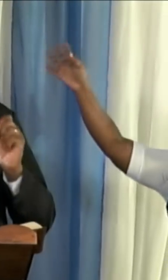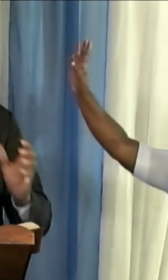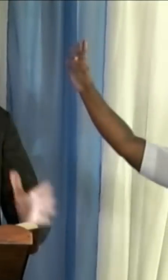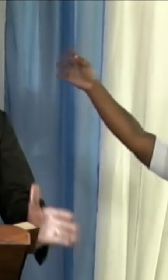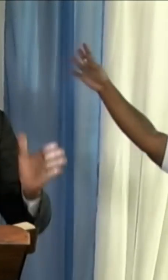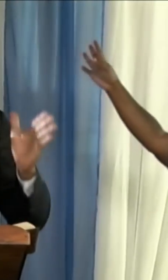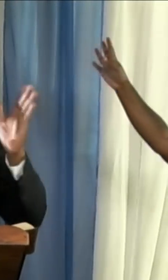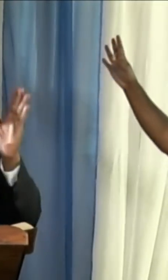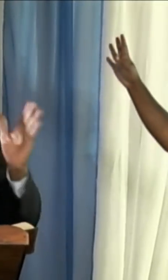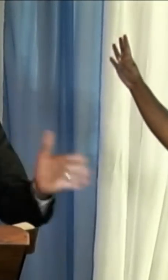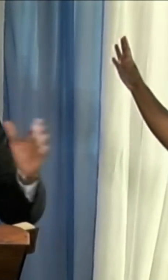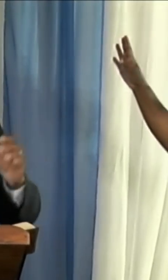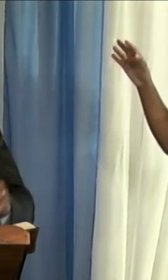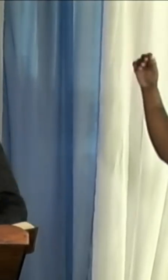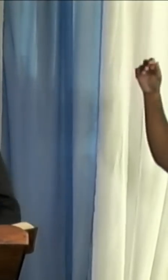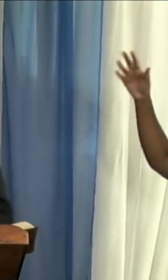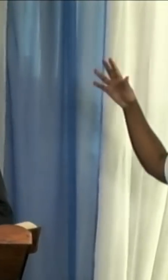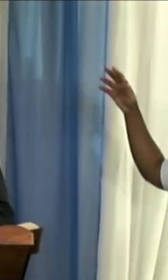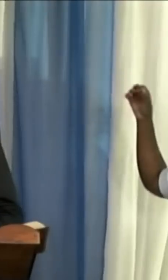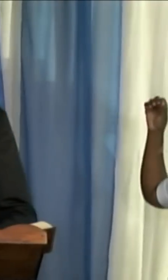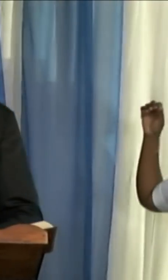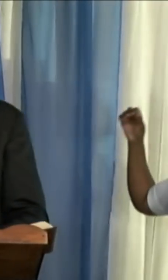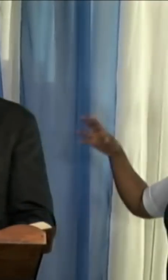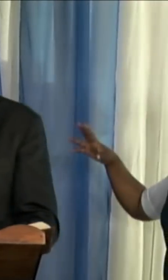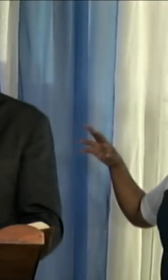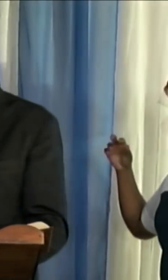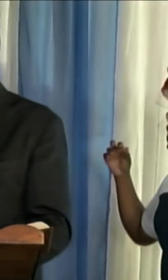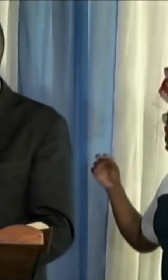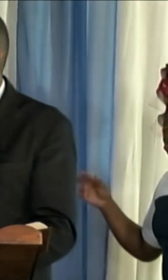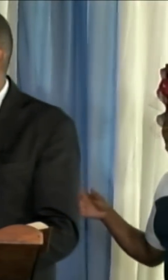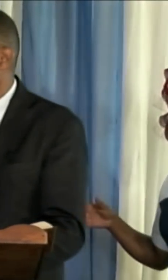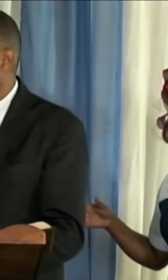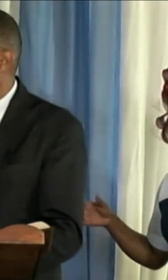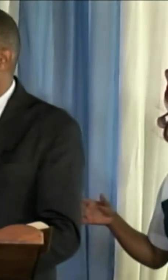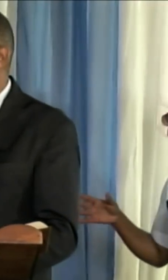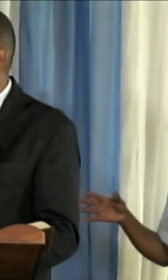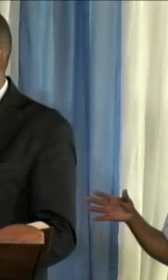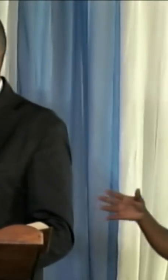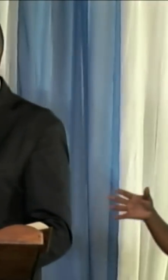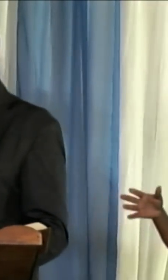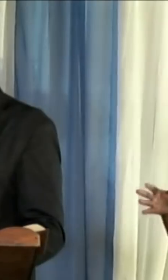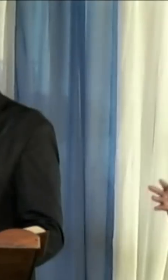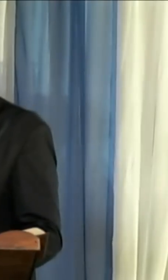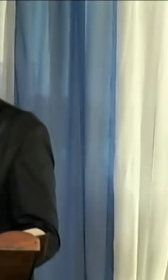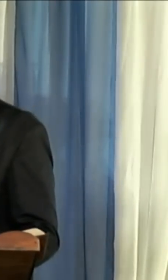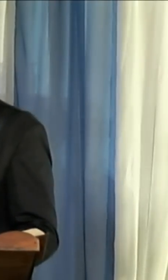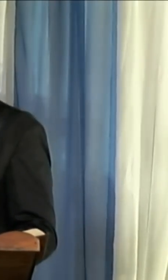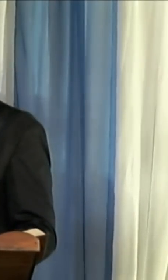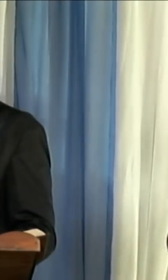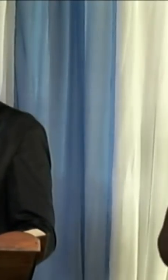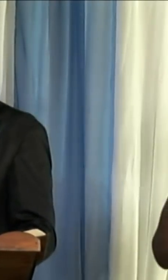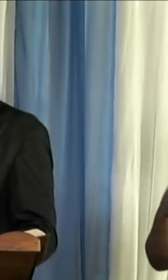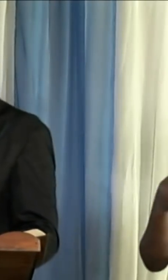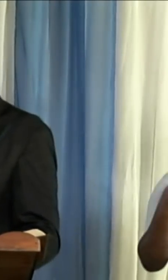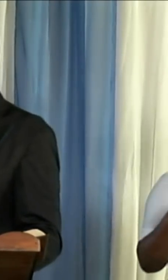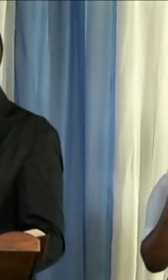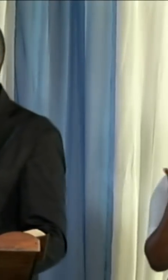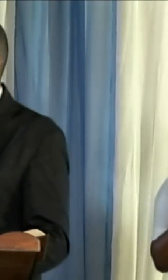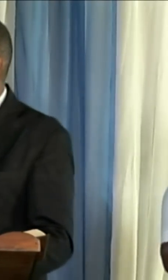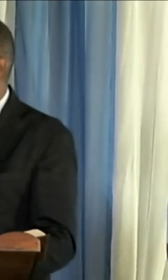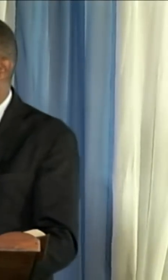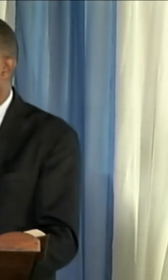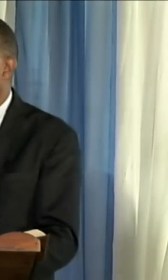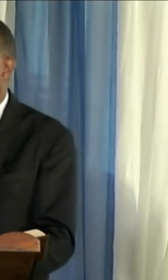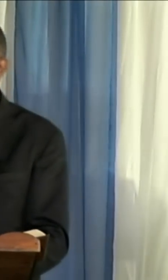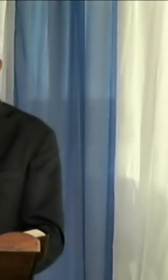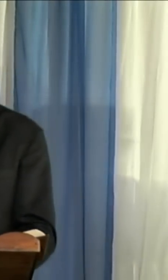Hallelujah. Hallelujah. Hallelujah. No other. But Jesus. Oh, glory